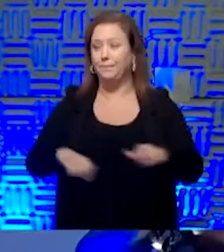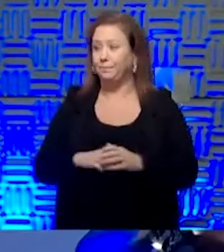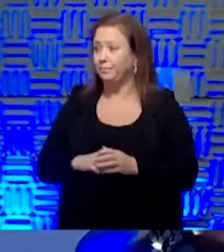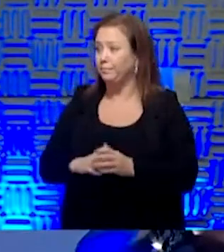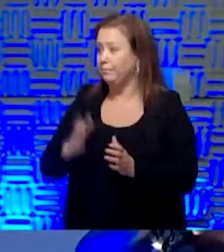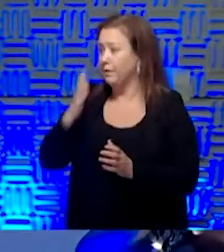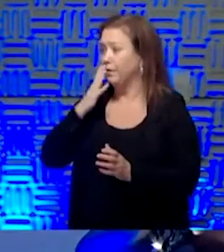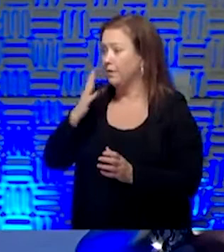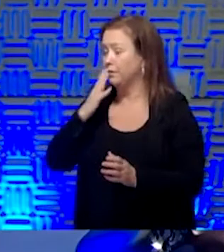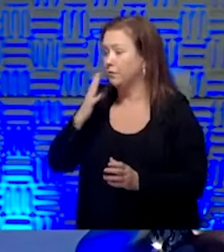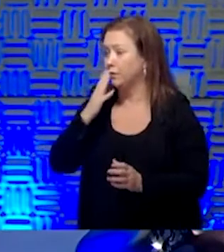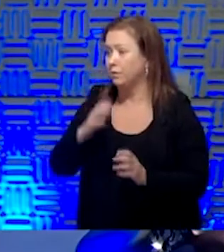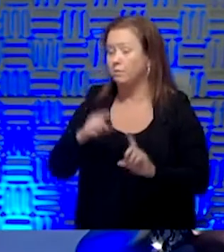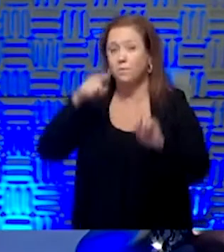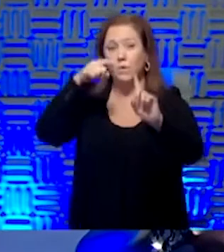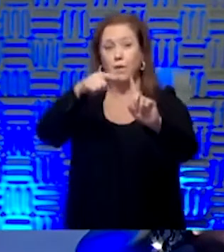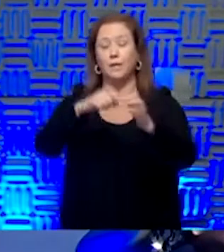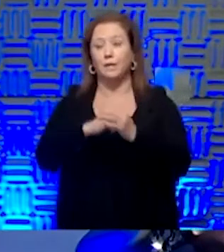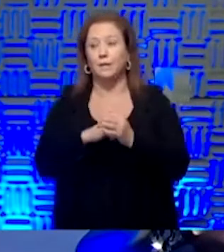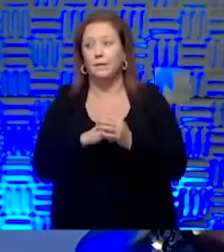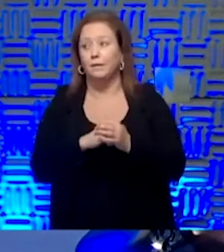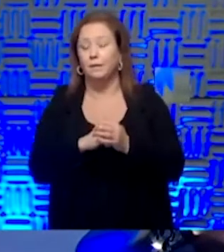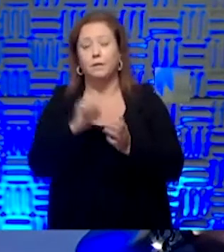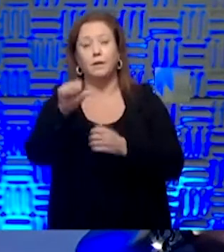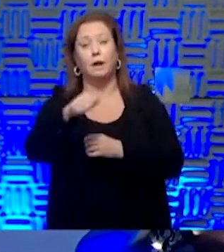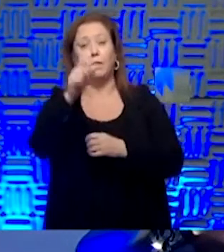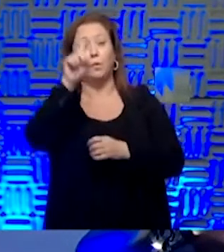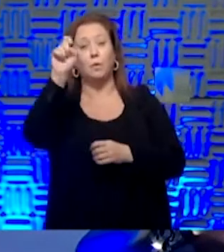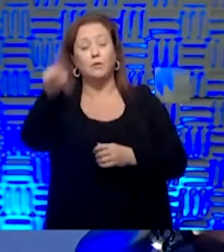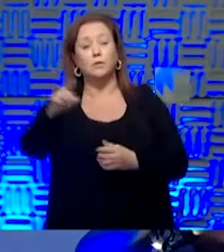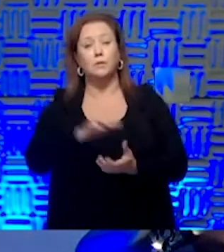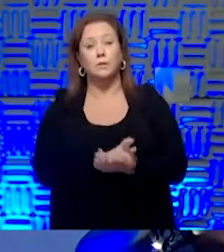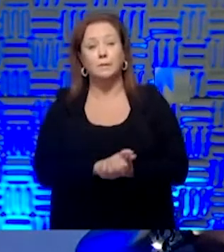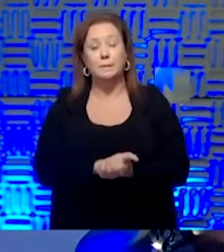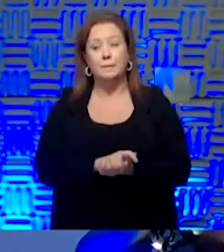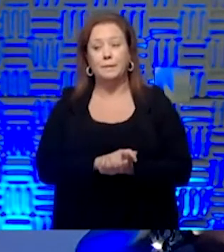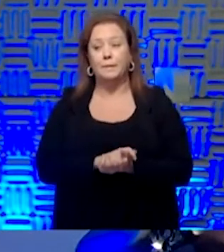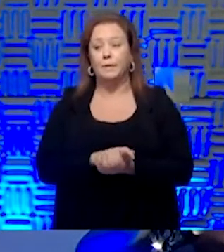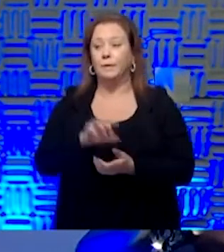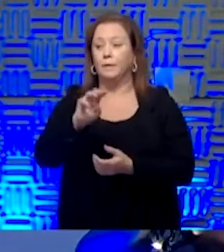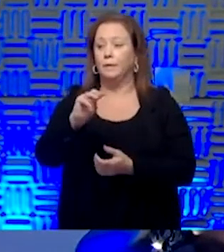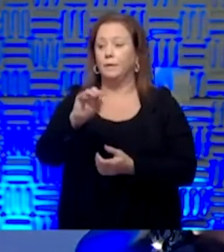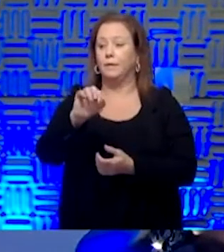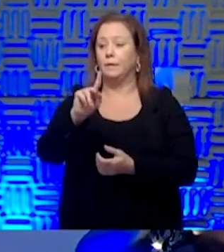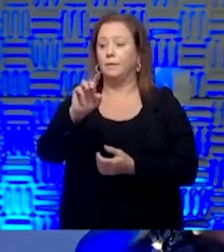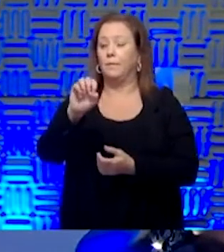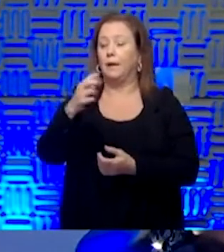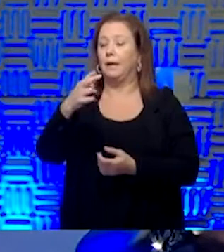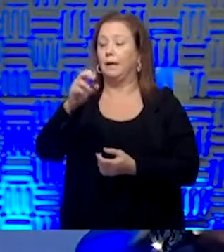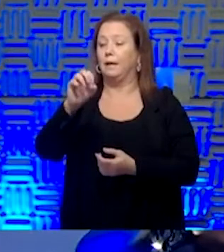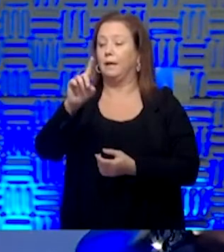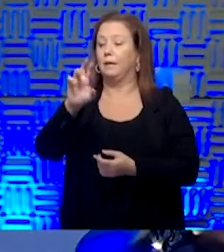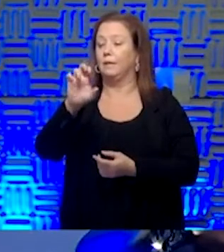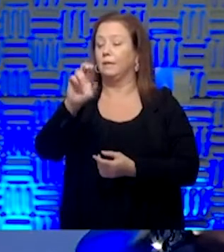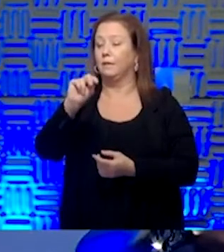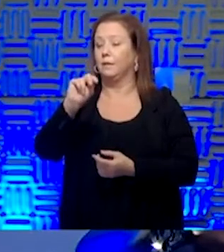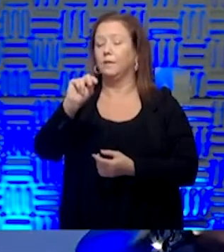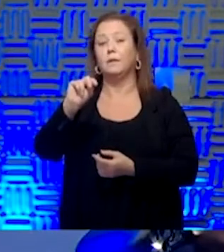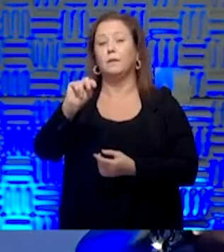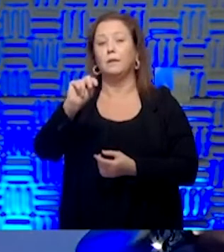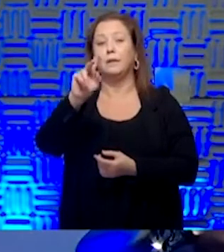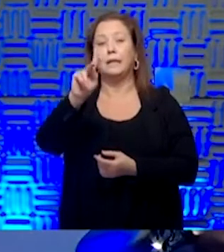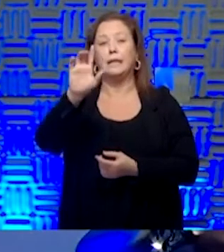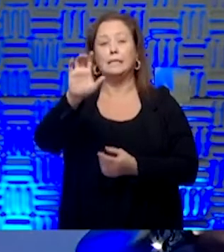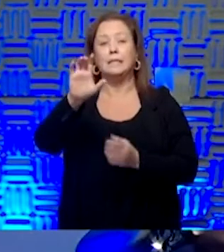good point. Other questions? Mike Hendricks Yeah. from Mike Hendricks here from the Kansas